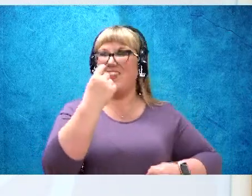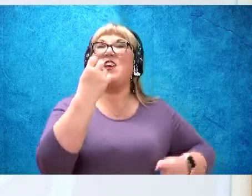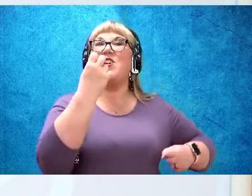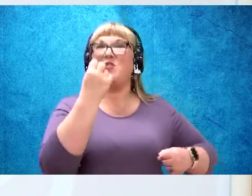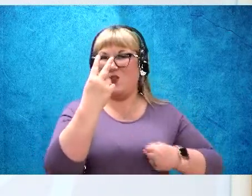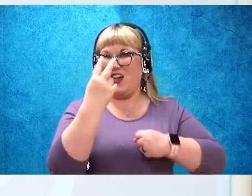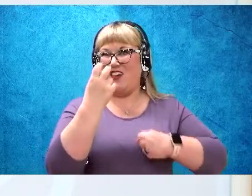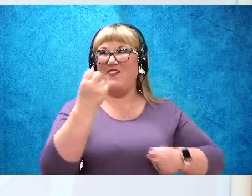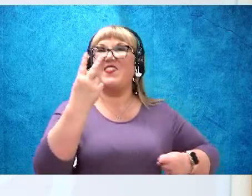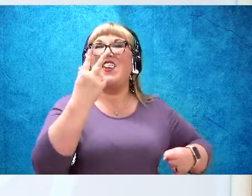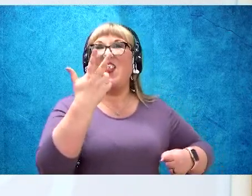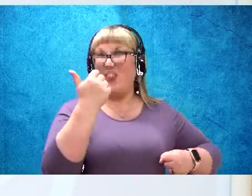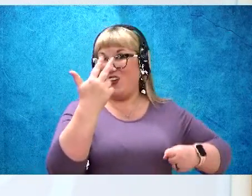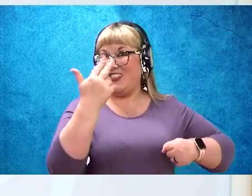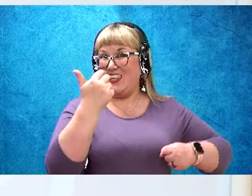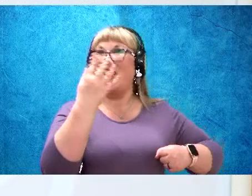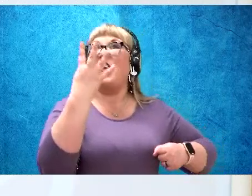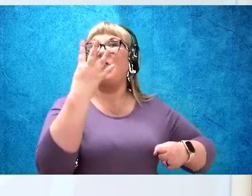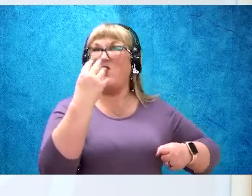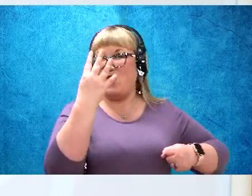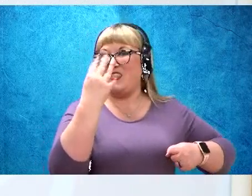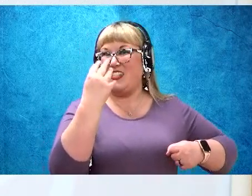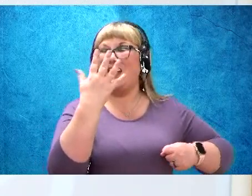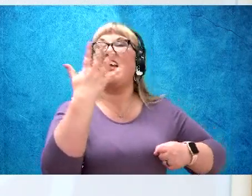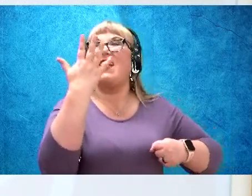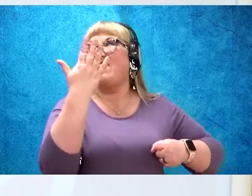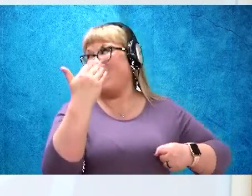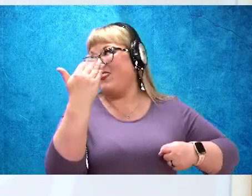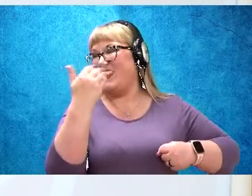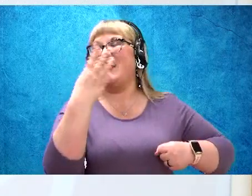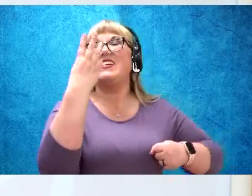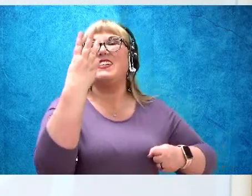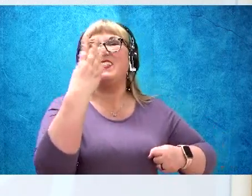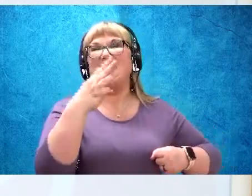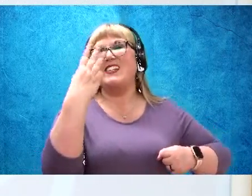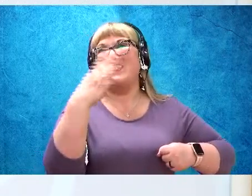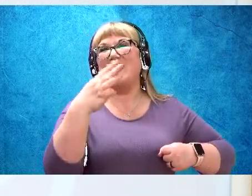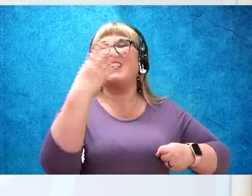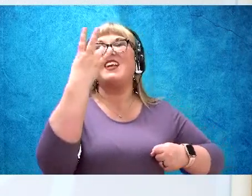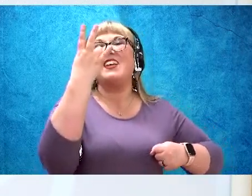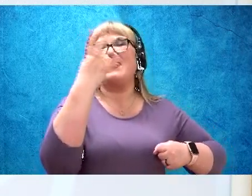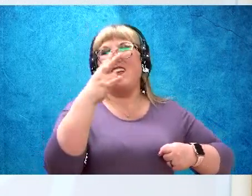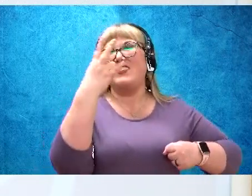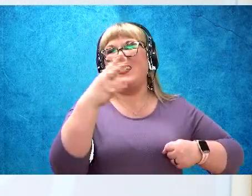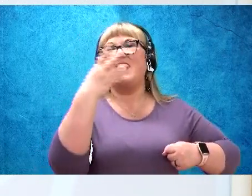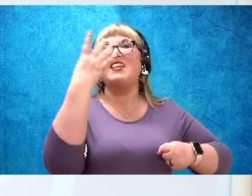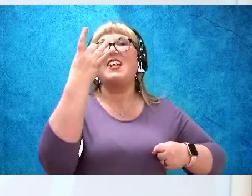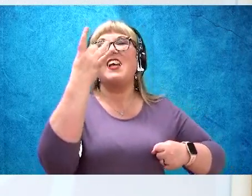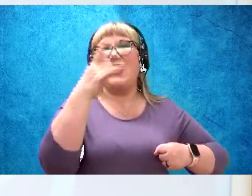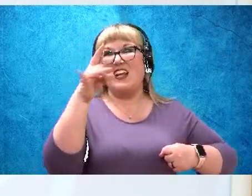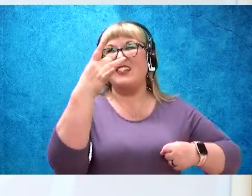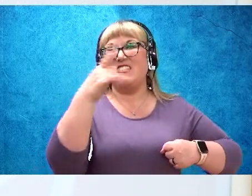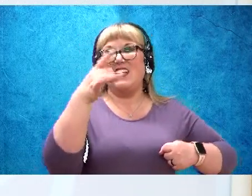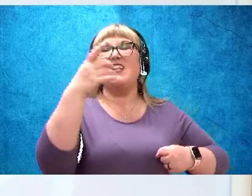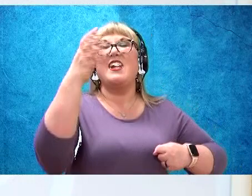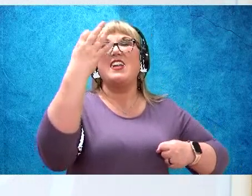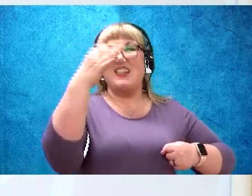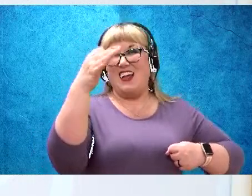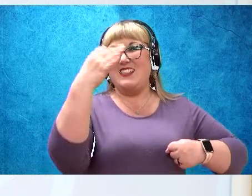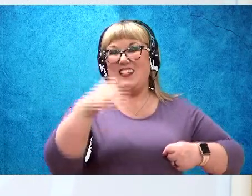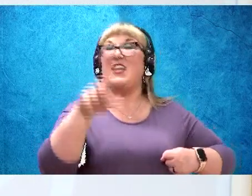11, 12, 13, 14, 15, 16, 17,